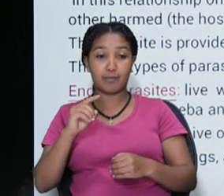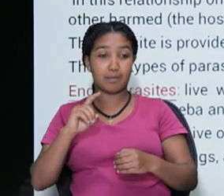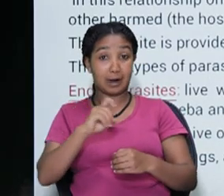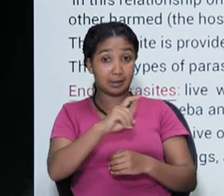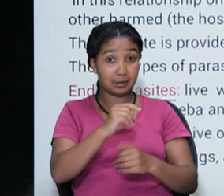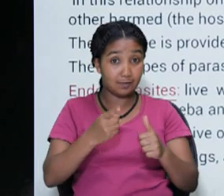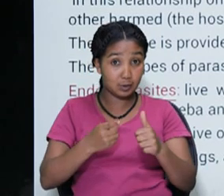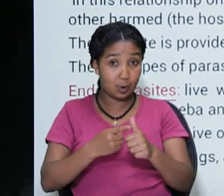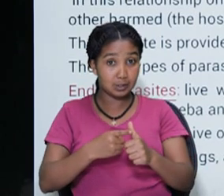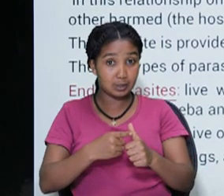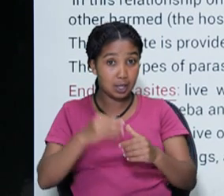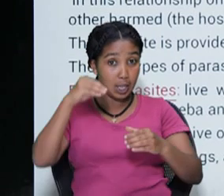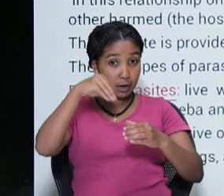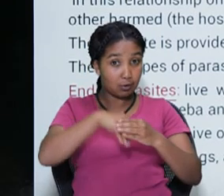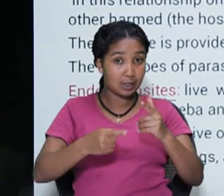means.